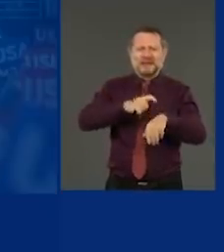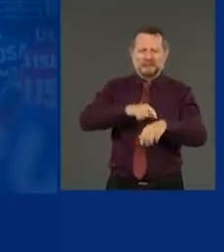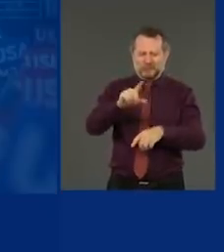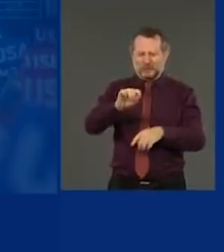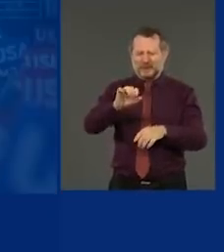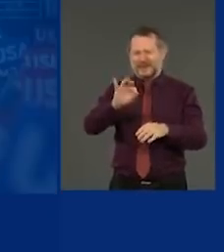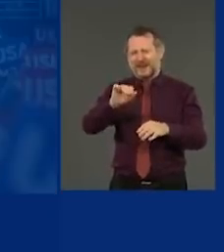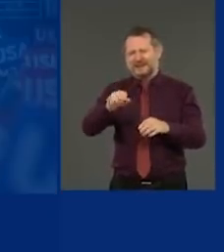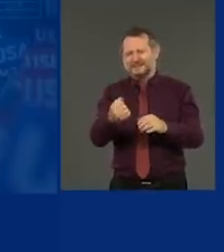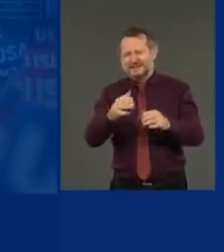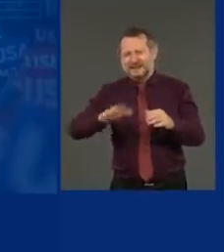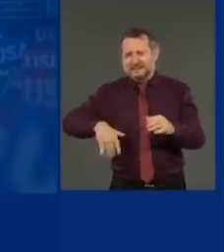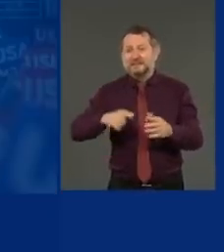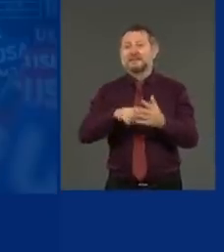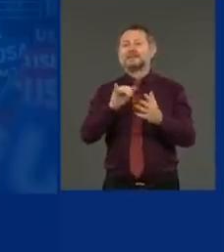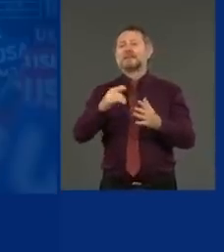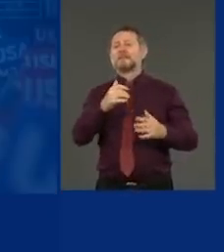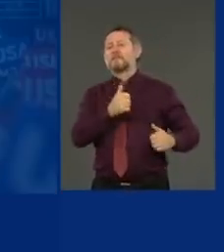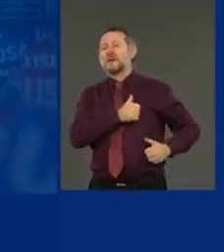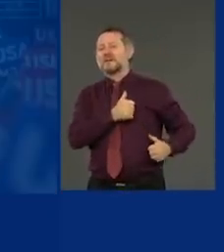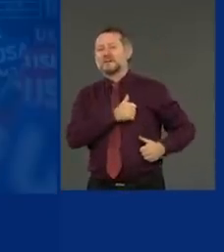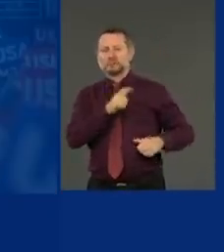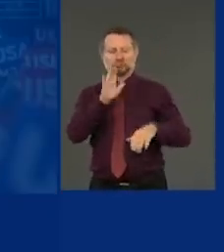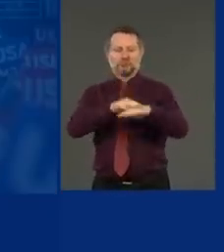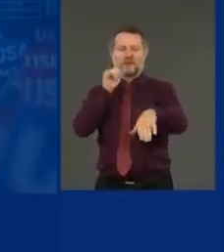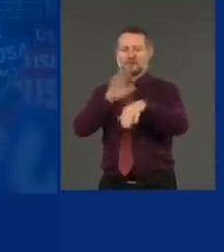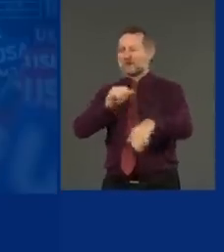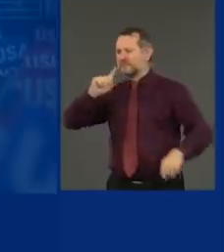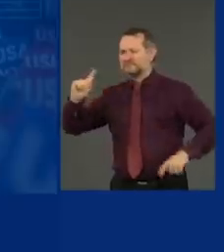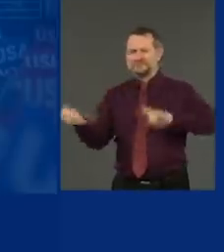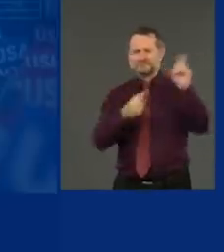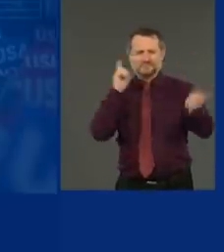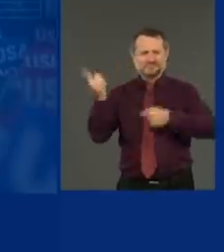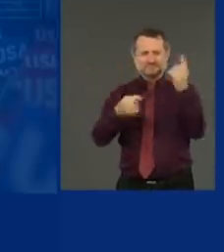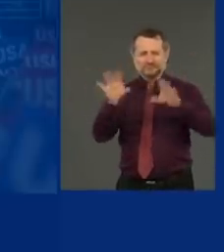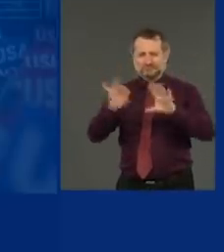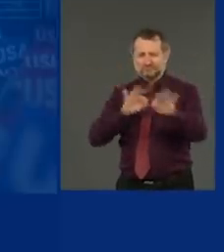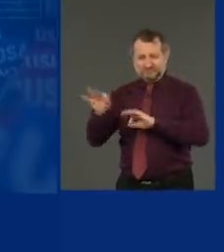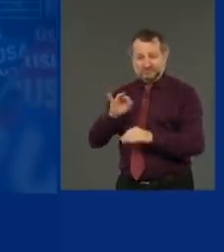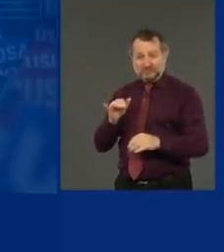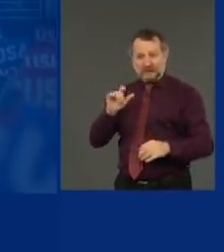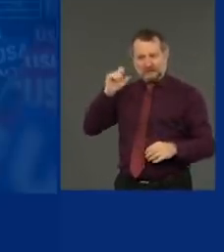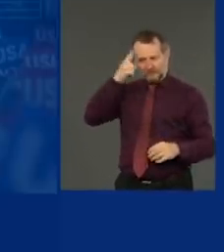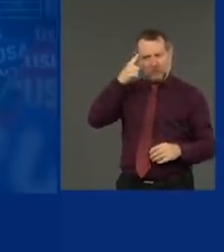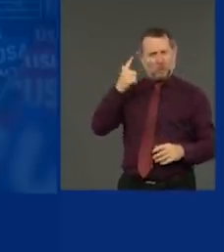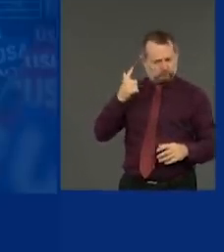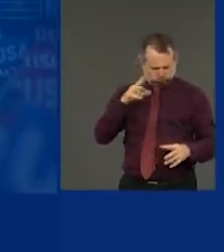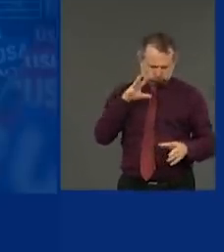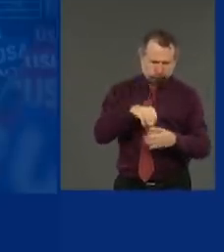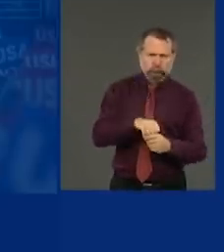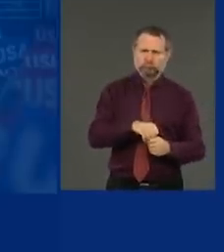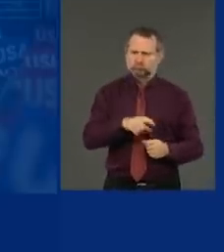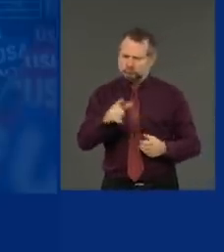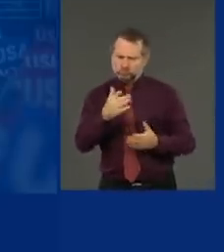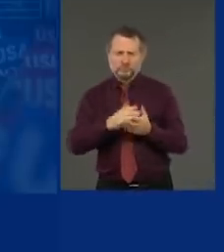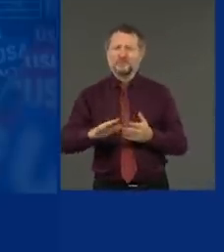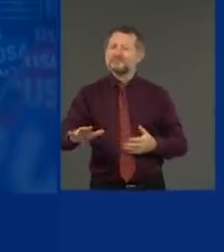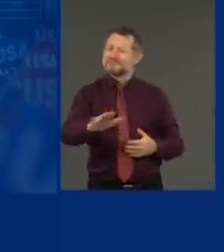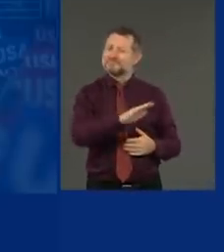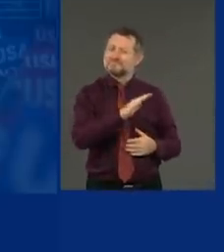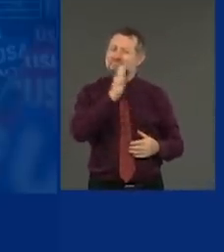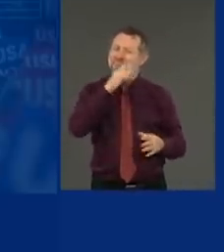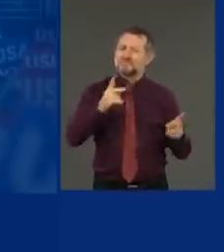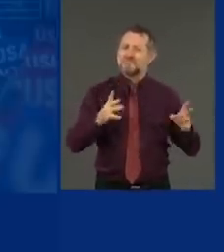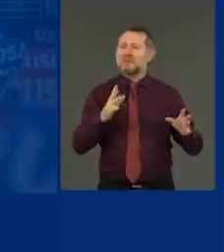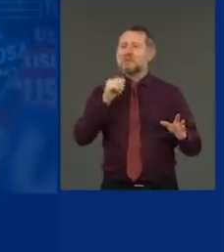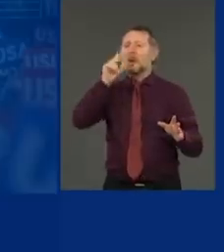Government affects every person's life, and not in some political, theoretical abstraction. What do you politically think? Are